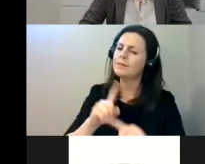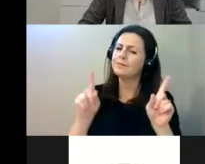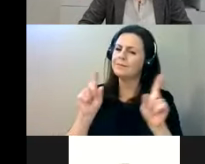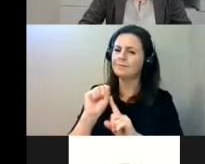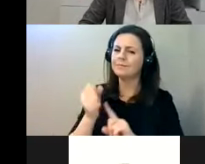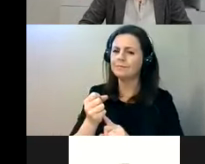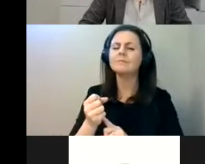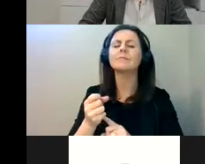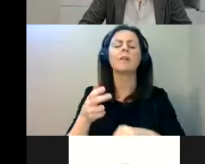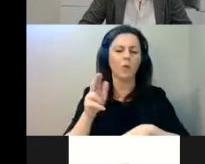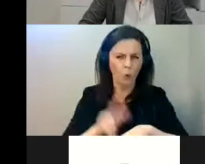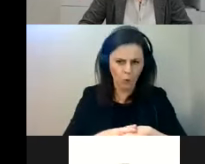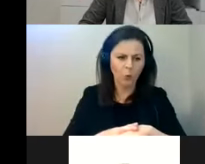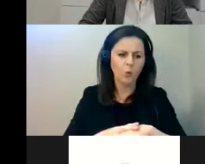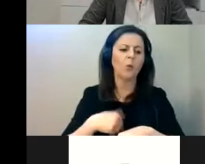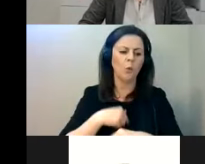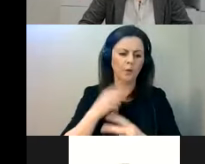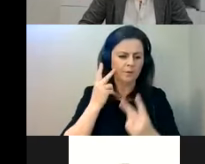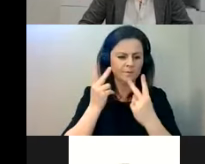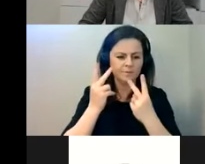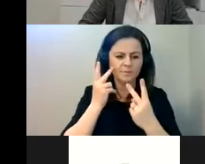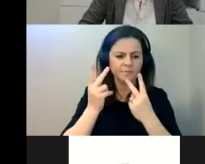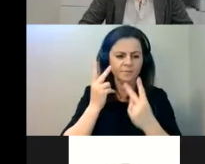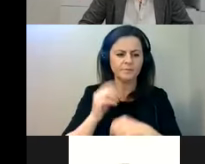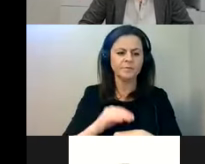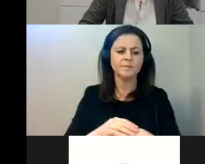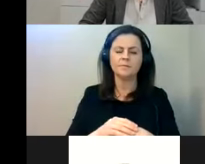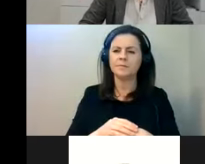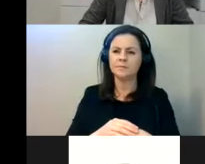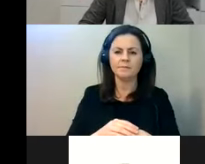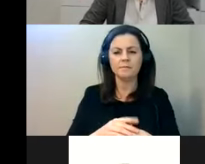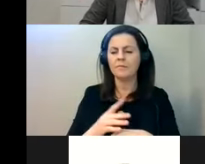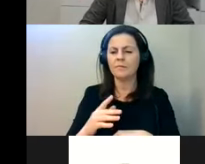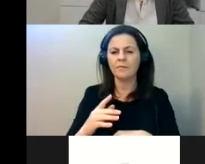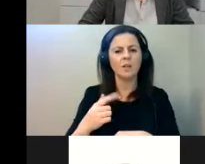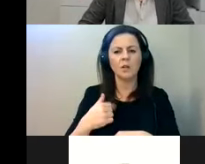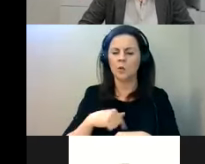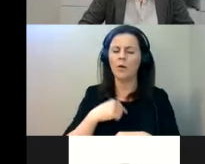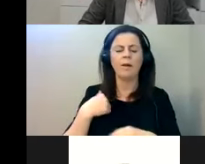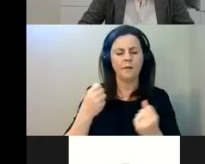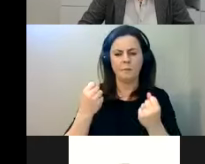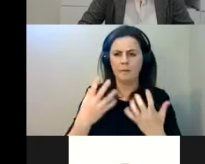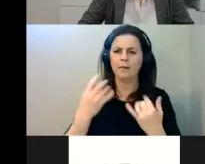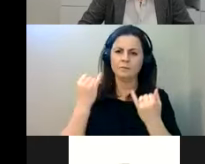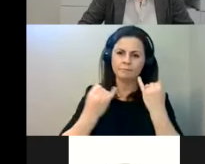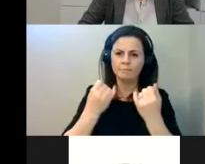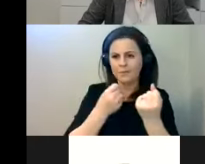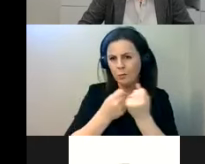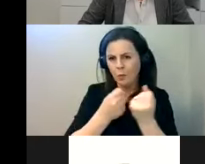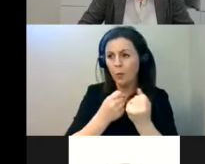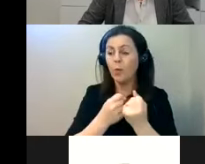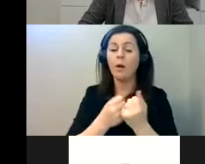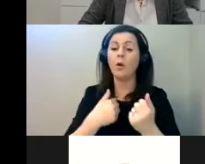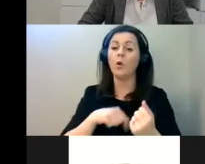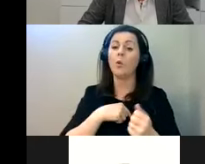deal with those abusive situations, and we employ all sorts of resources, including reporting to the